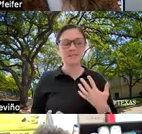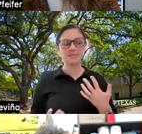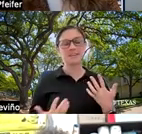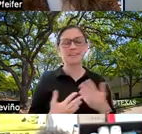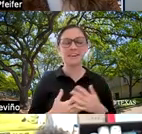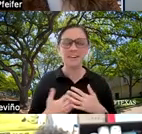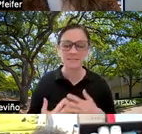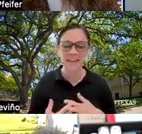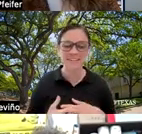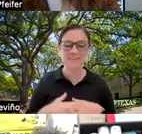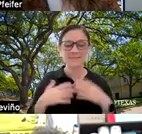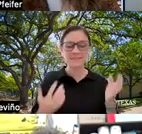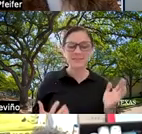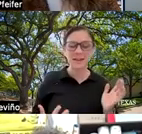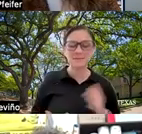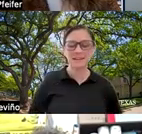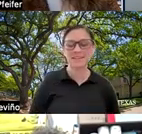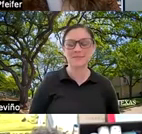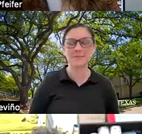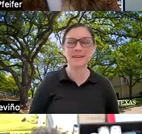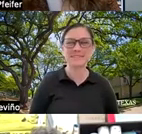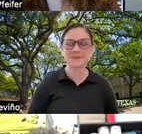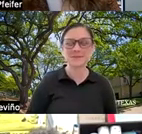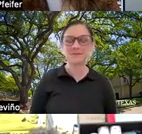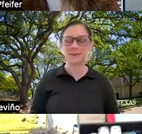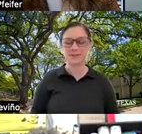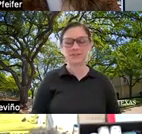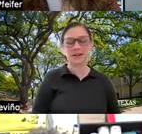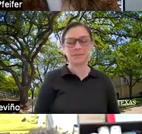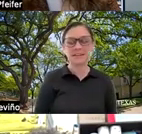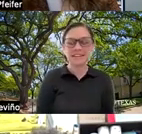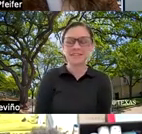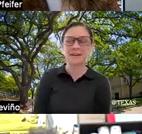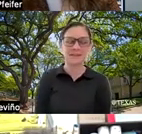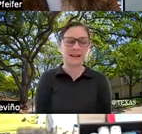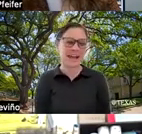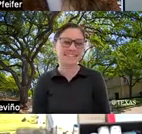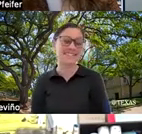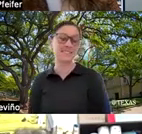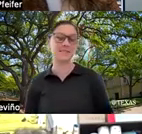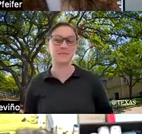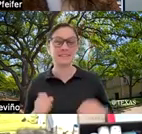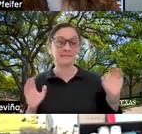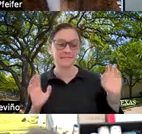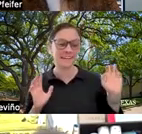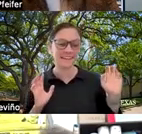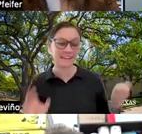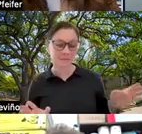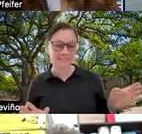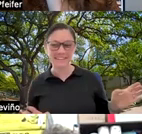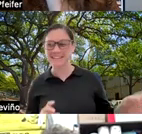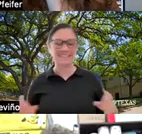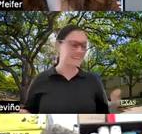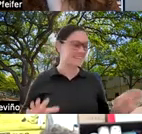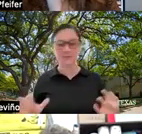you all to bring an artifact or a physical object that reminds you of the first job you ever had. So if you didn't get